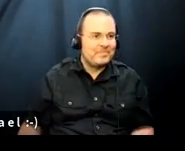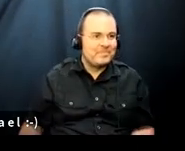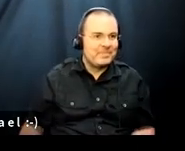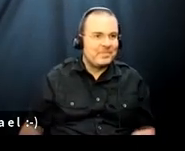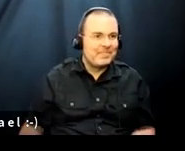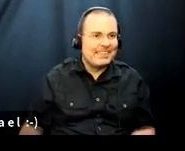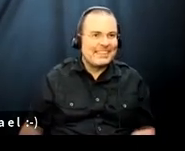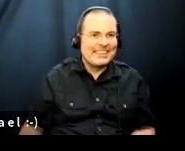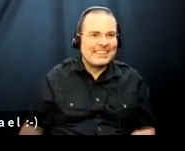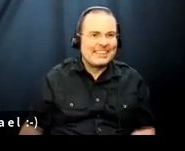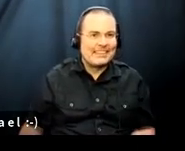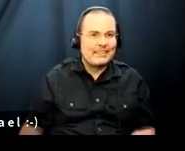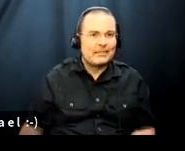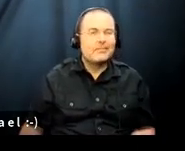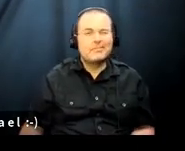Ah!